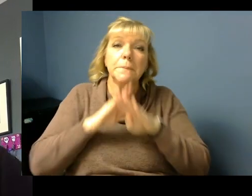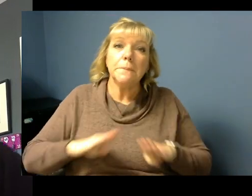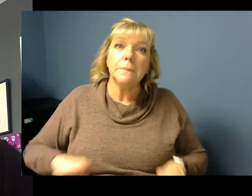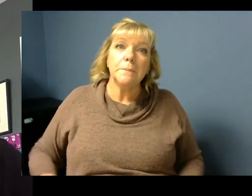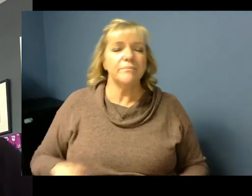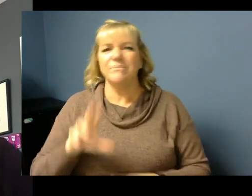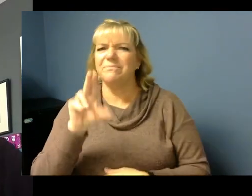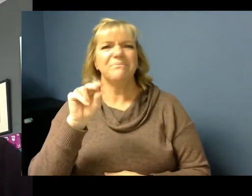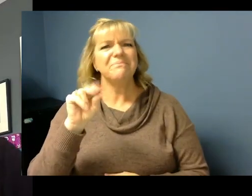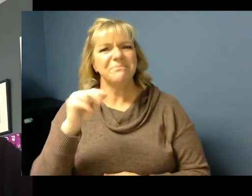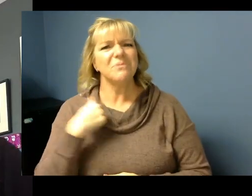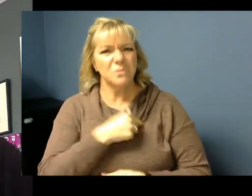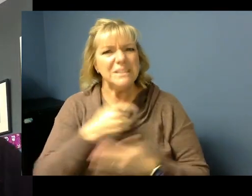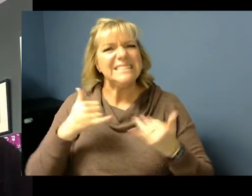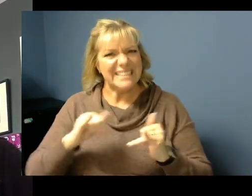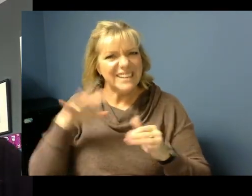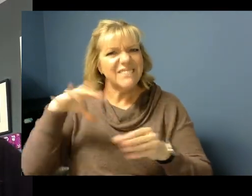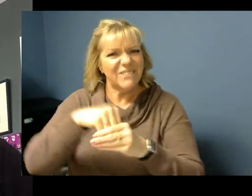in its